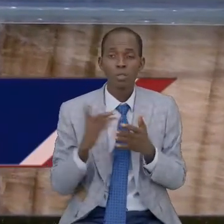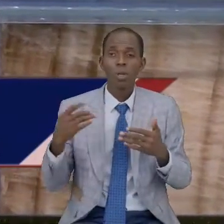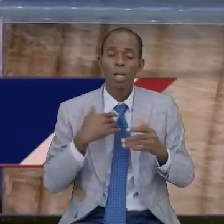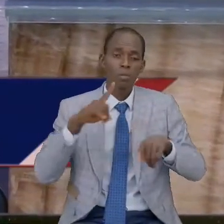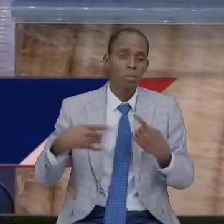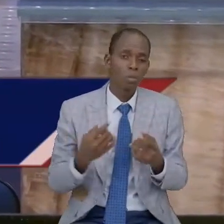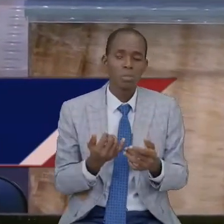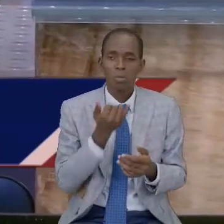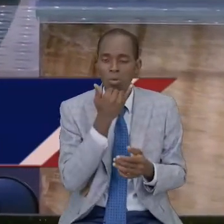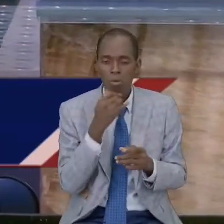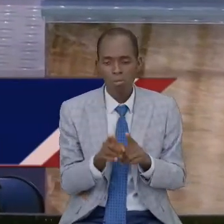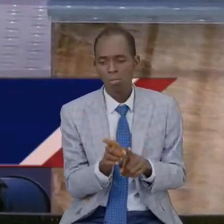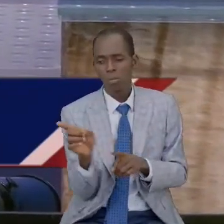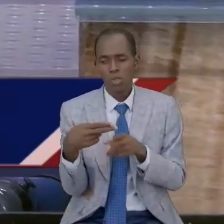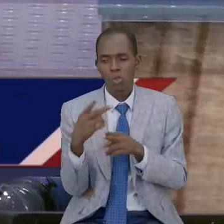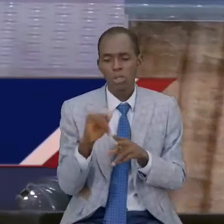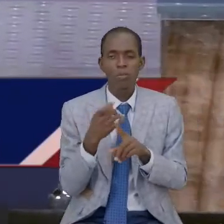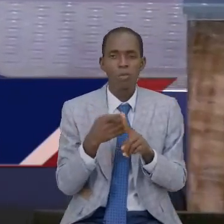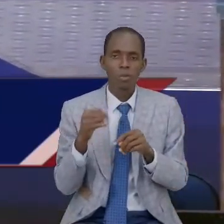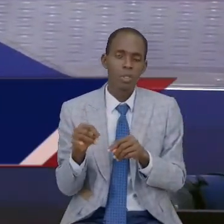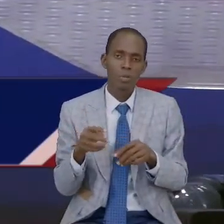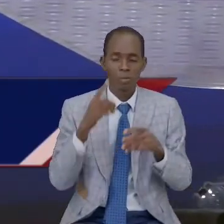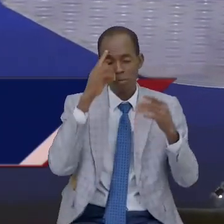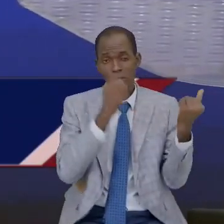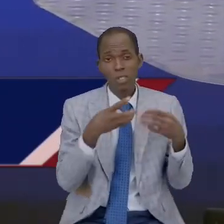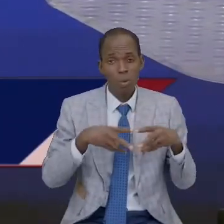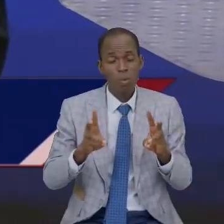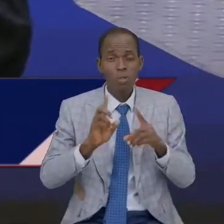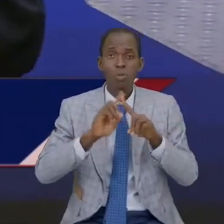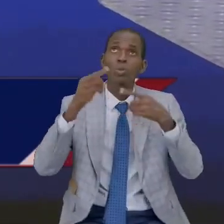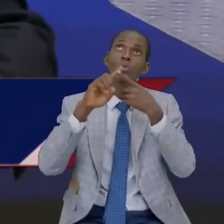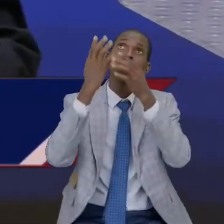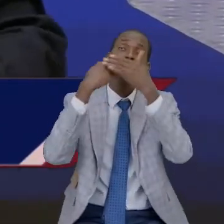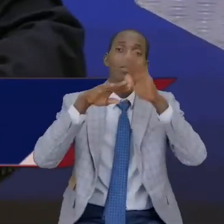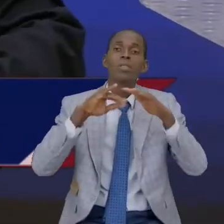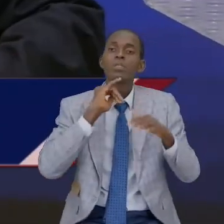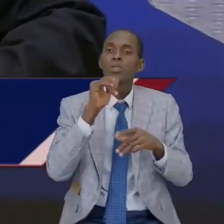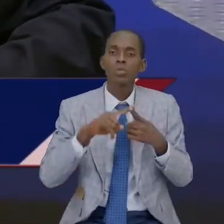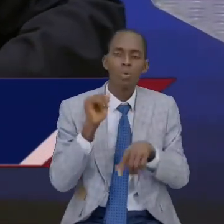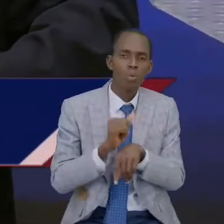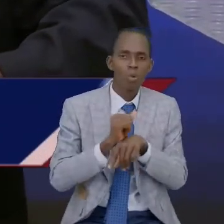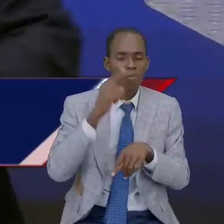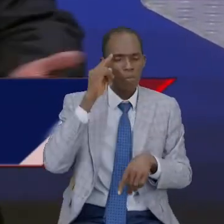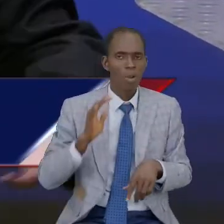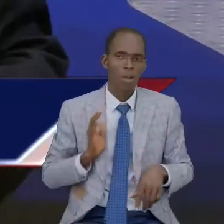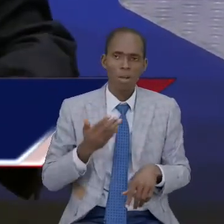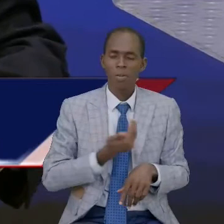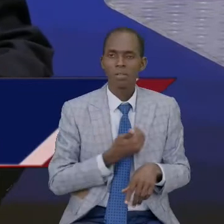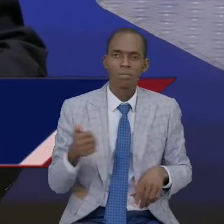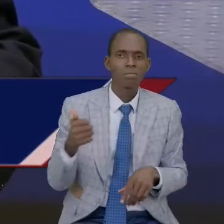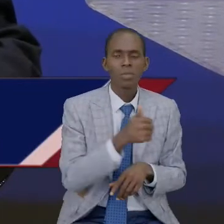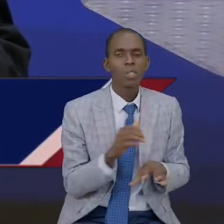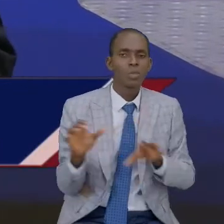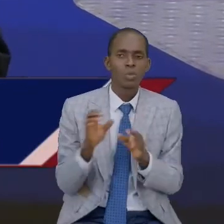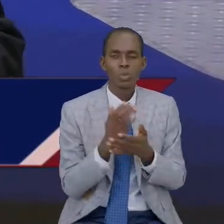if somebody has gone away temporarily from the faith, the way to get to heaven is not to work for ourselves and to